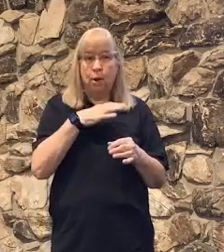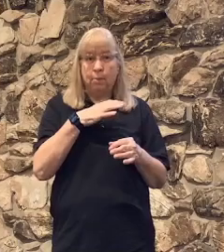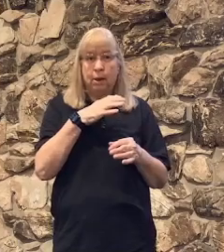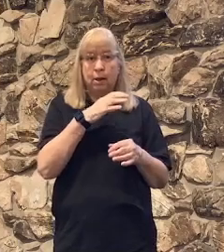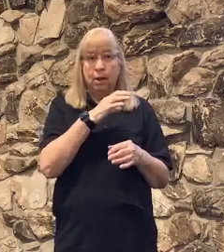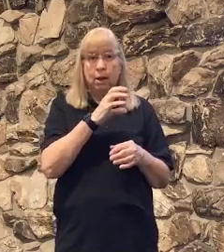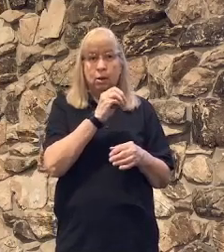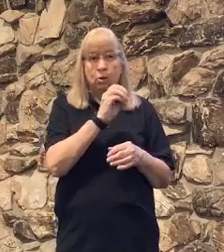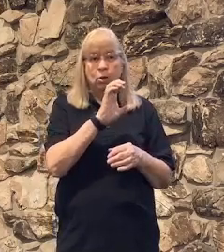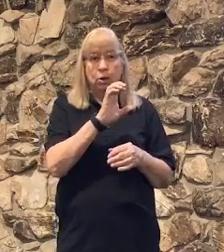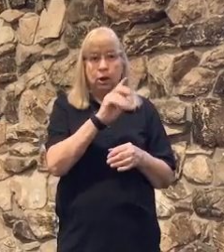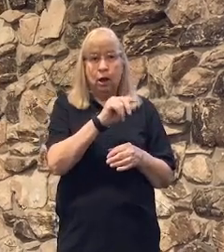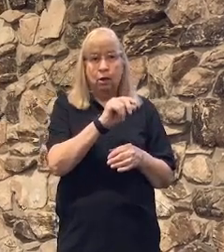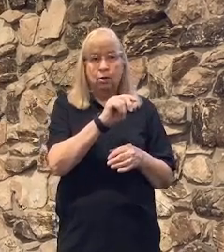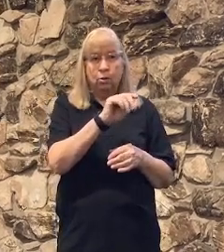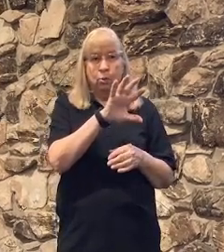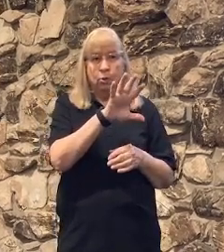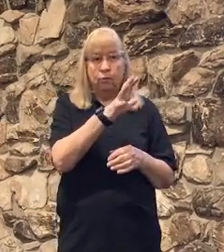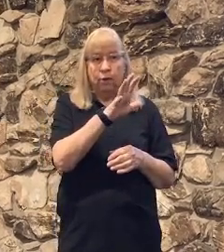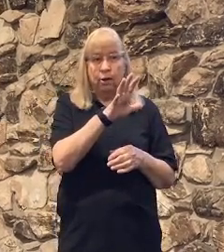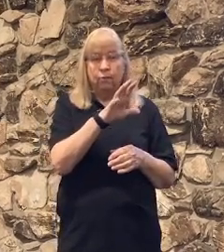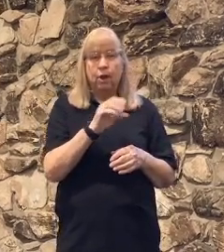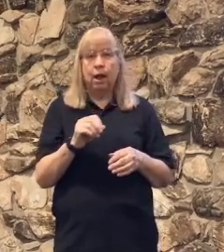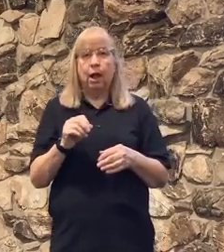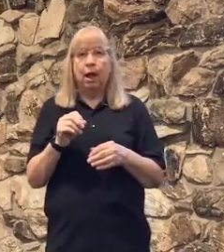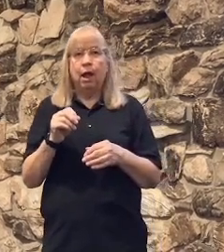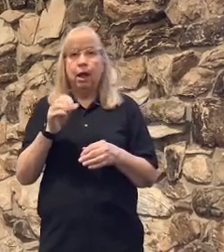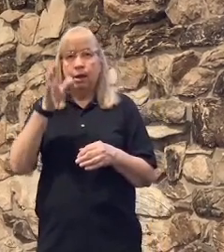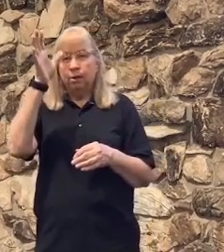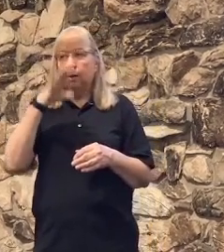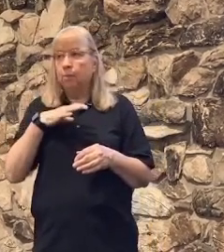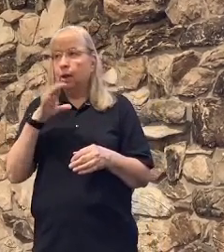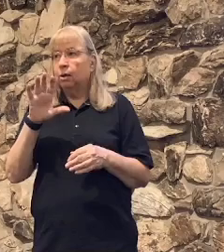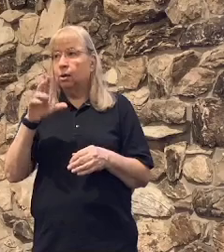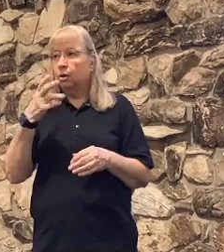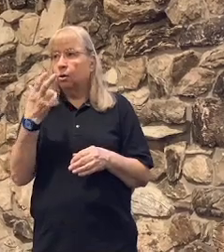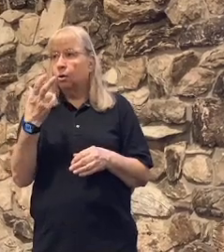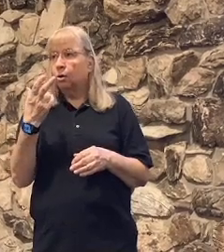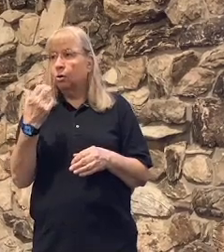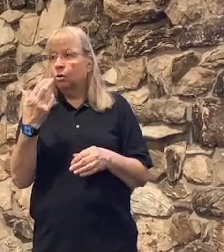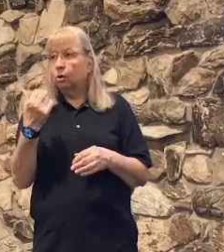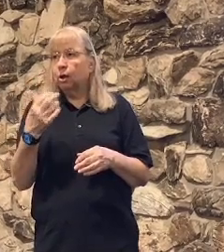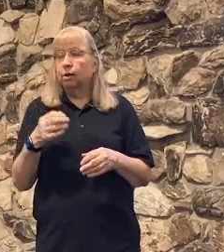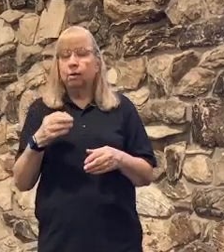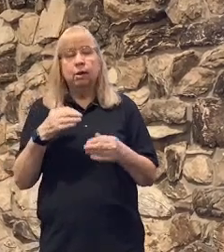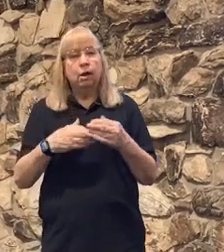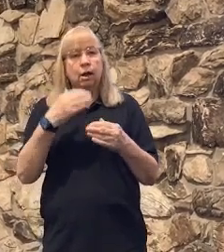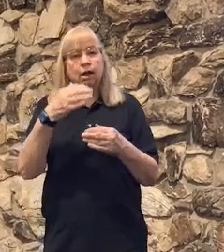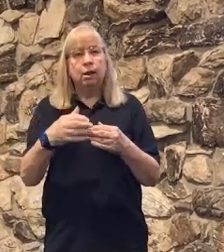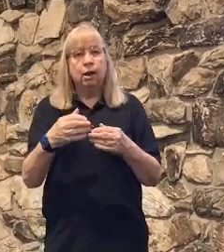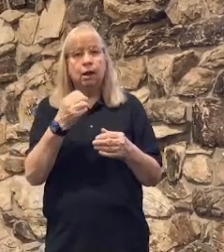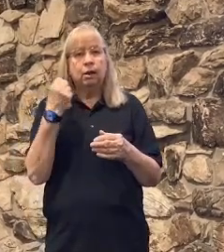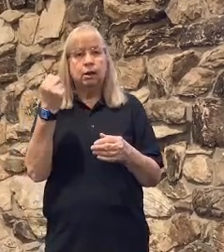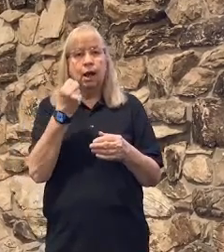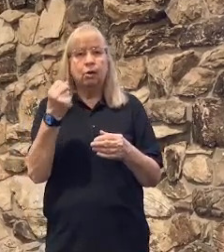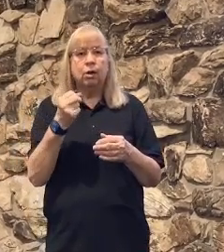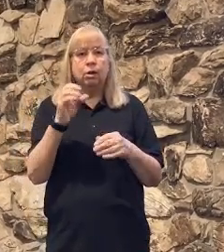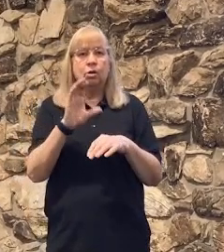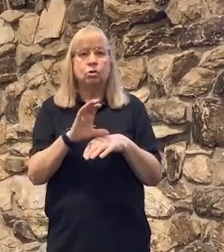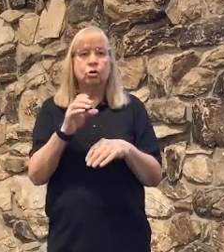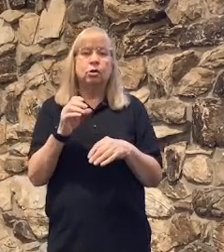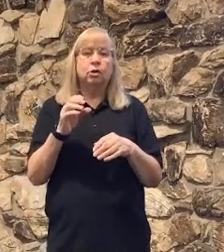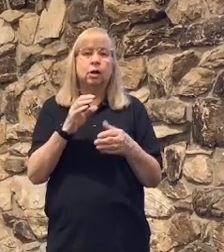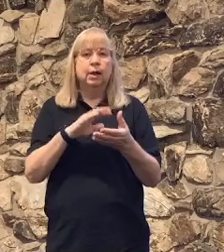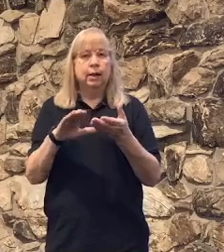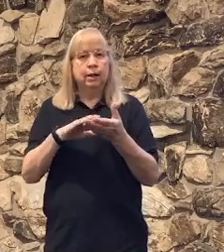is October 13th. Okay, Boyd. And you've probably seen the bulletin. The next Saturday is some church cleanup and maintenance, so we